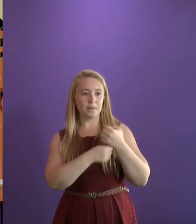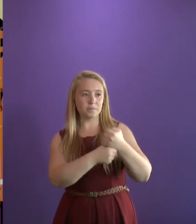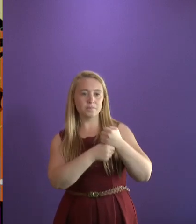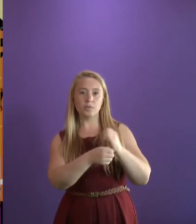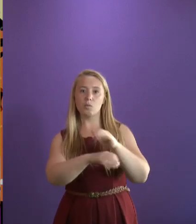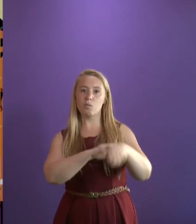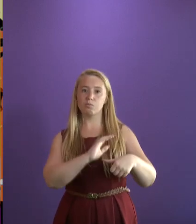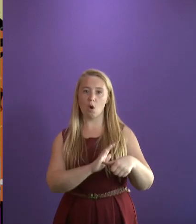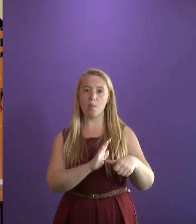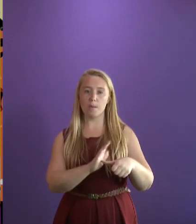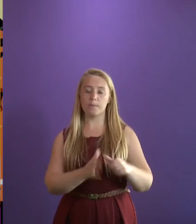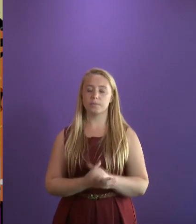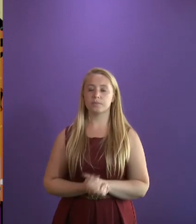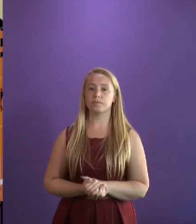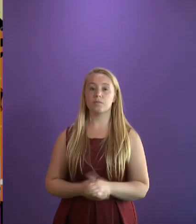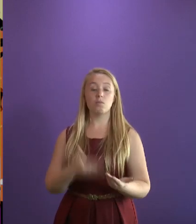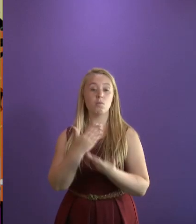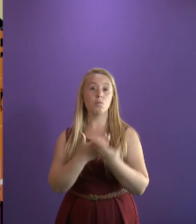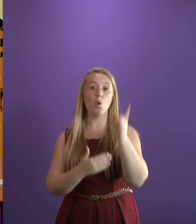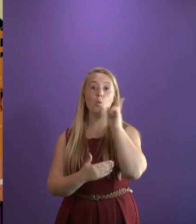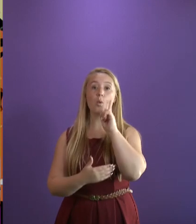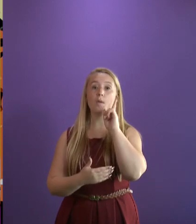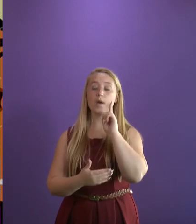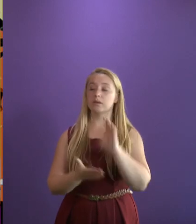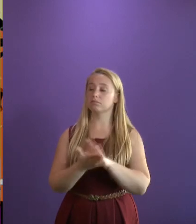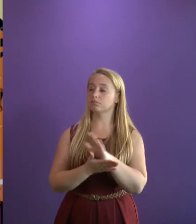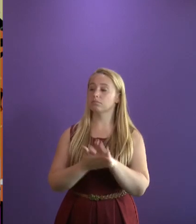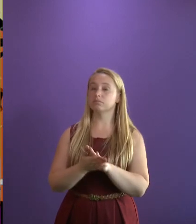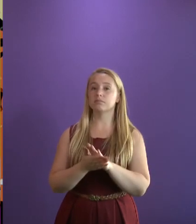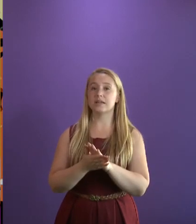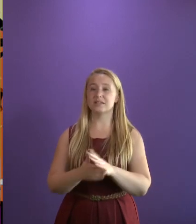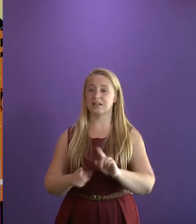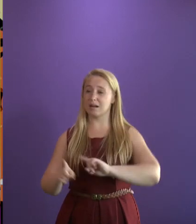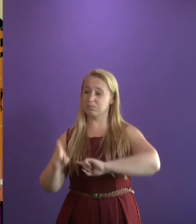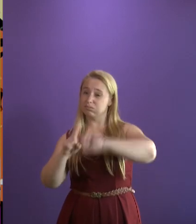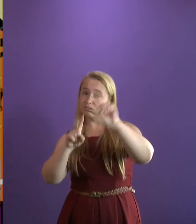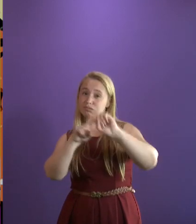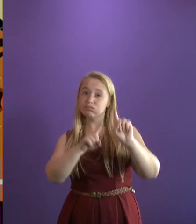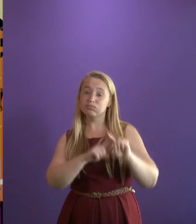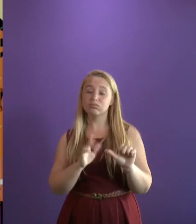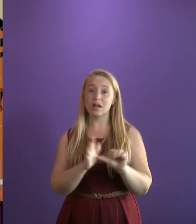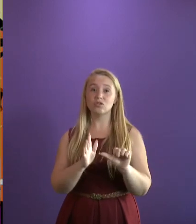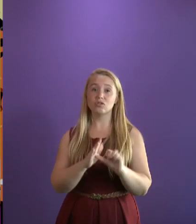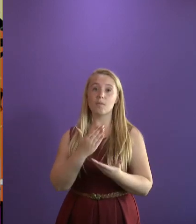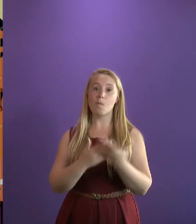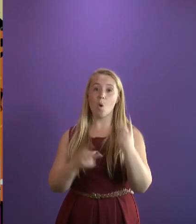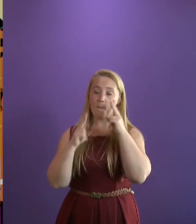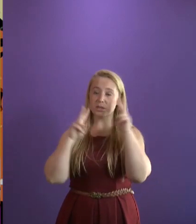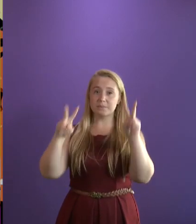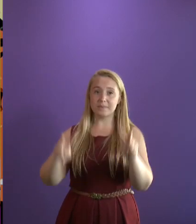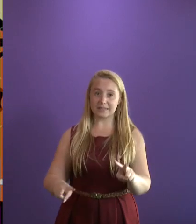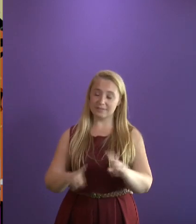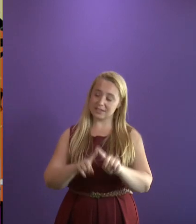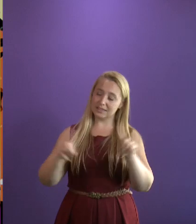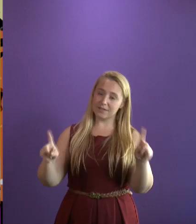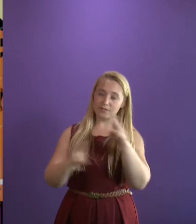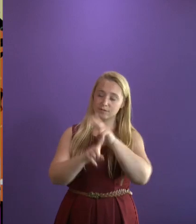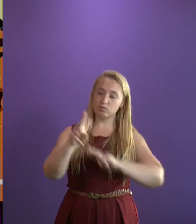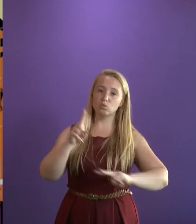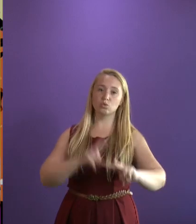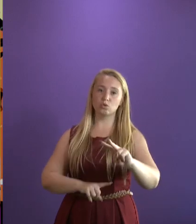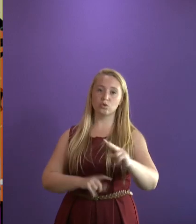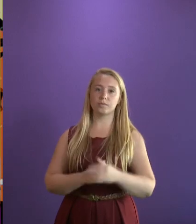More women standing could bring a female perspective to a whole wide range of issues. Let's bring about change